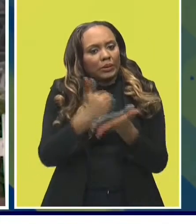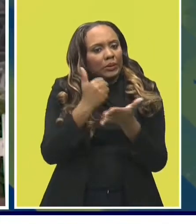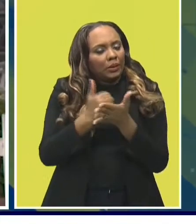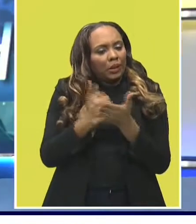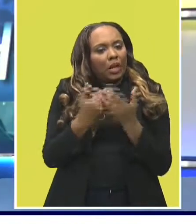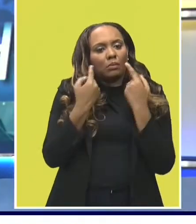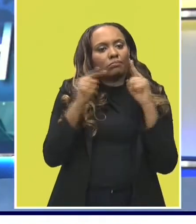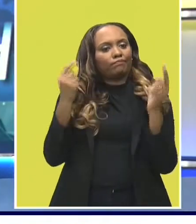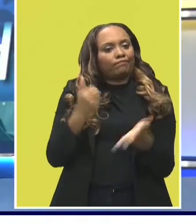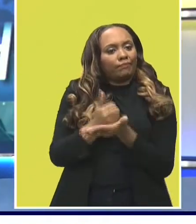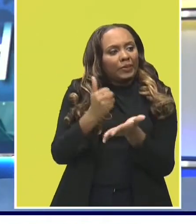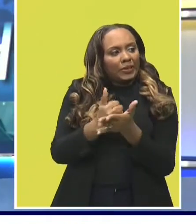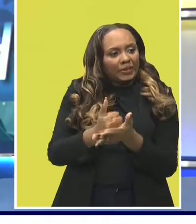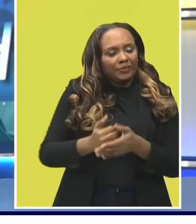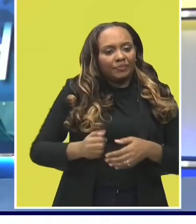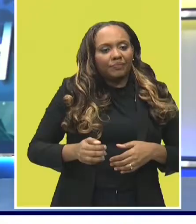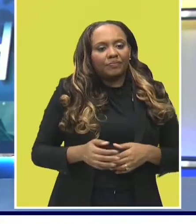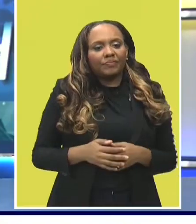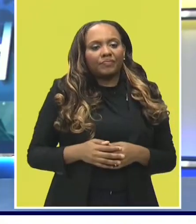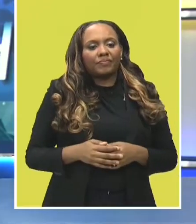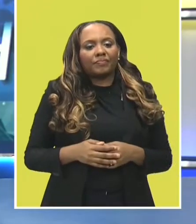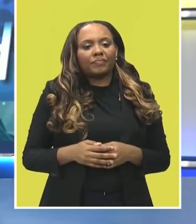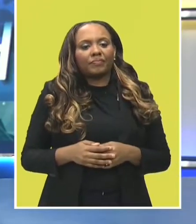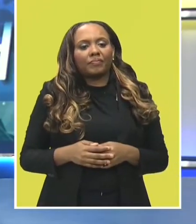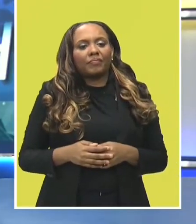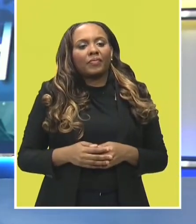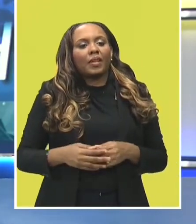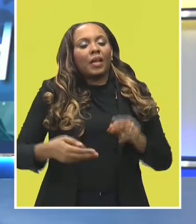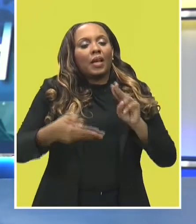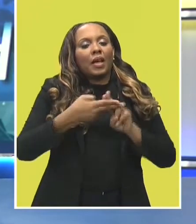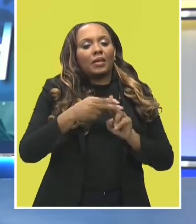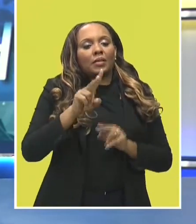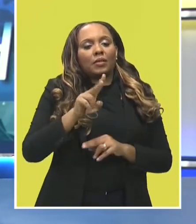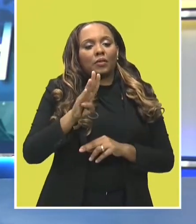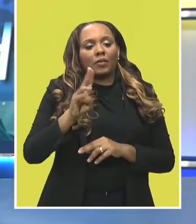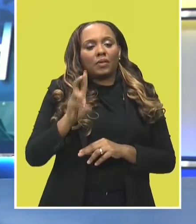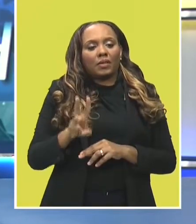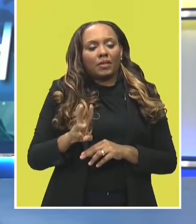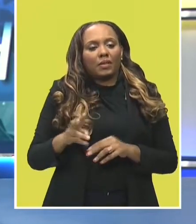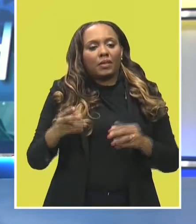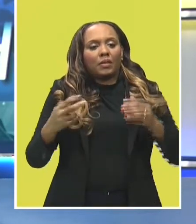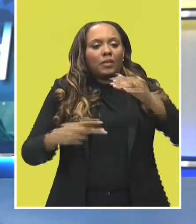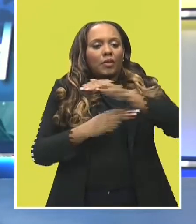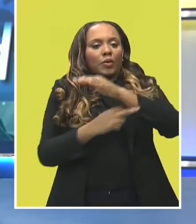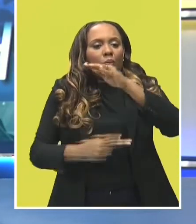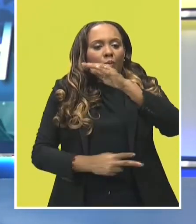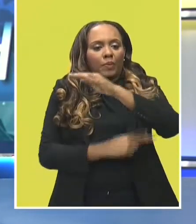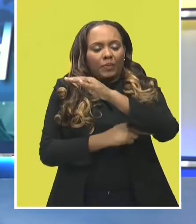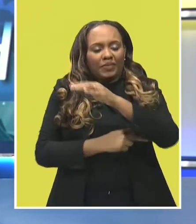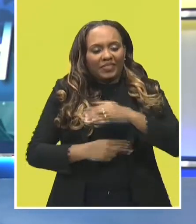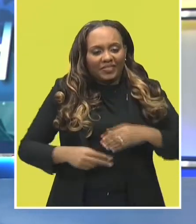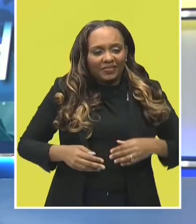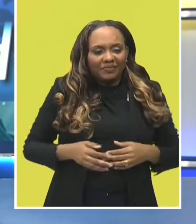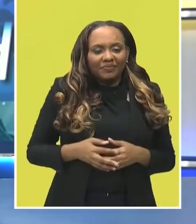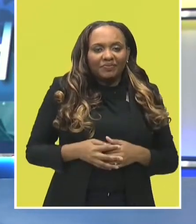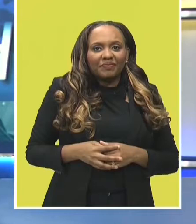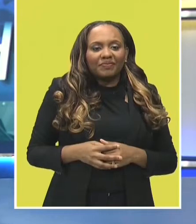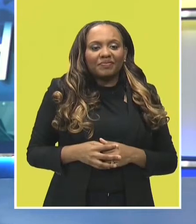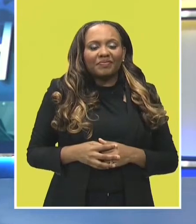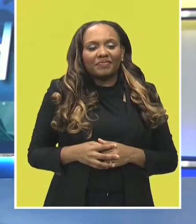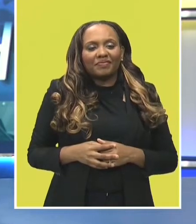government. Nestled in the heart of Bridgetown, #246 brings to you the iconic Chamberlain Bridge.